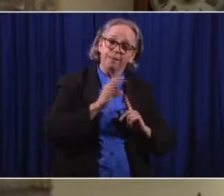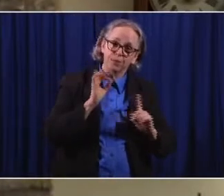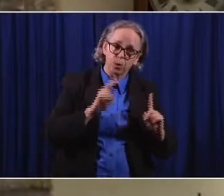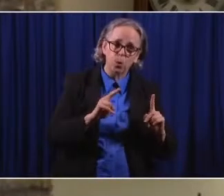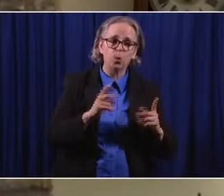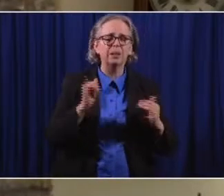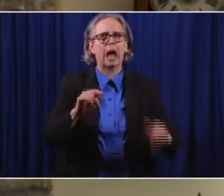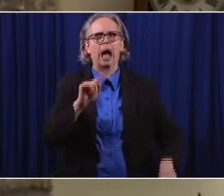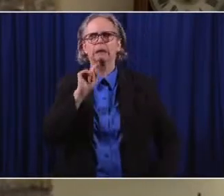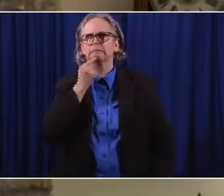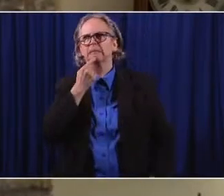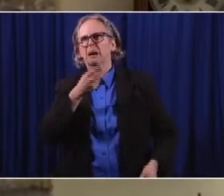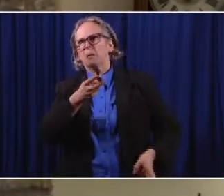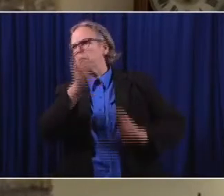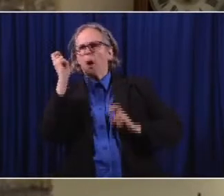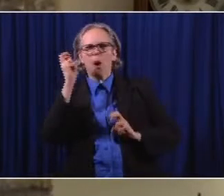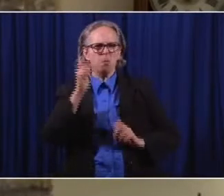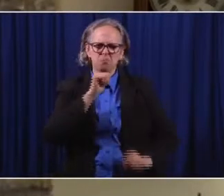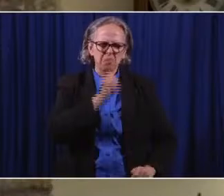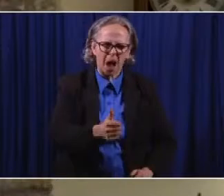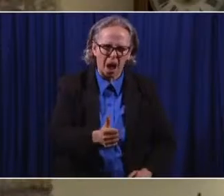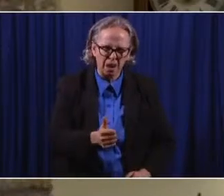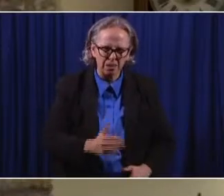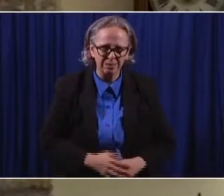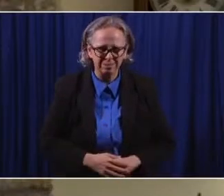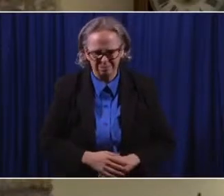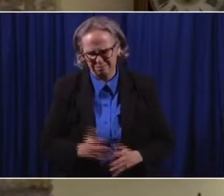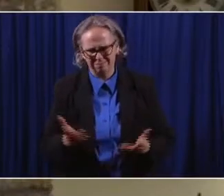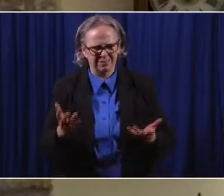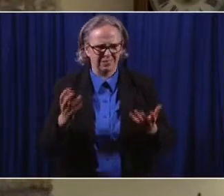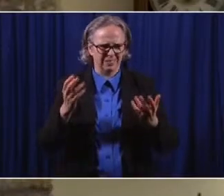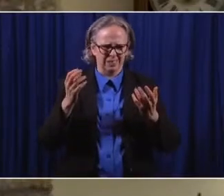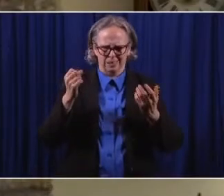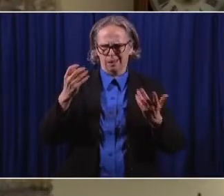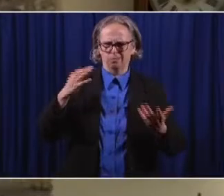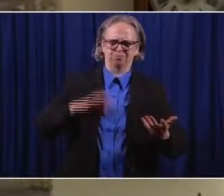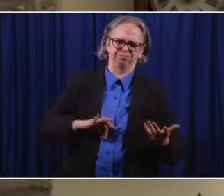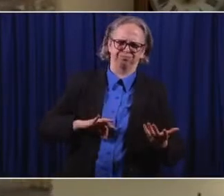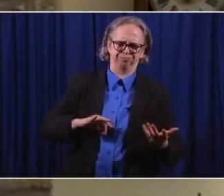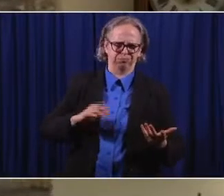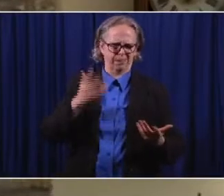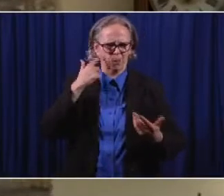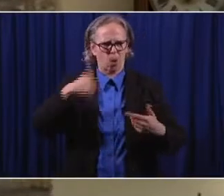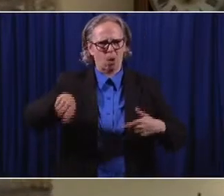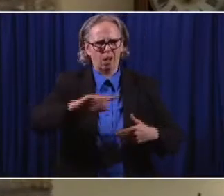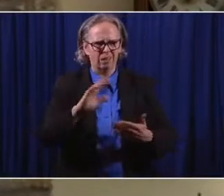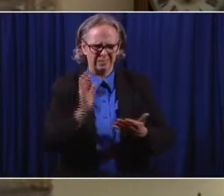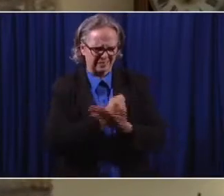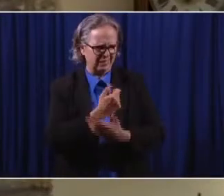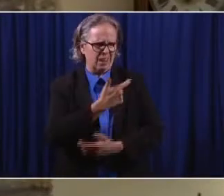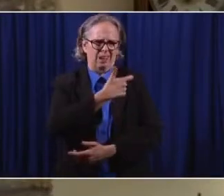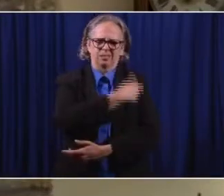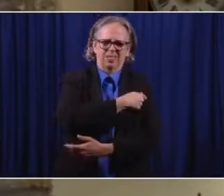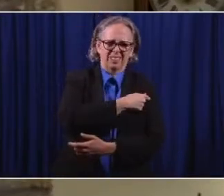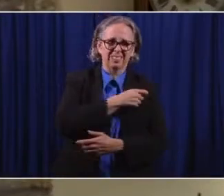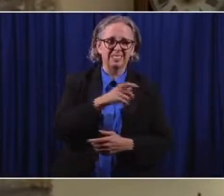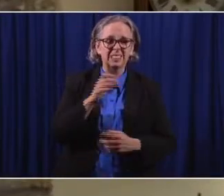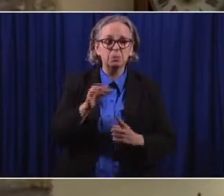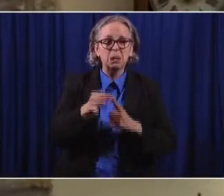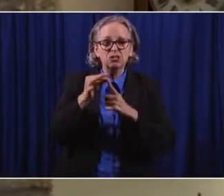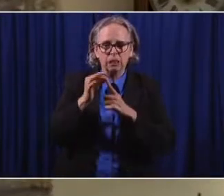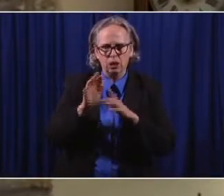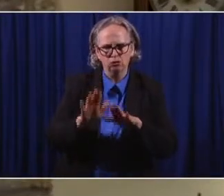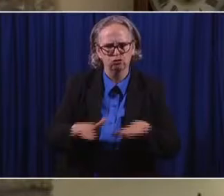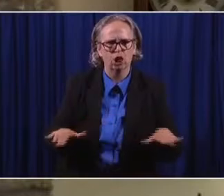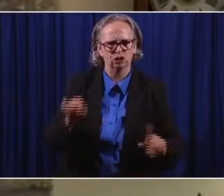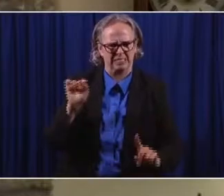everyone's interest to get a flu shot. We urge people to really focus on children as well. Get